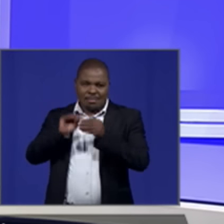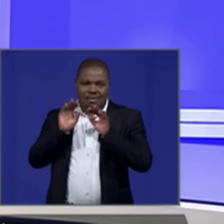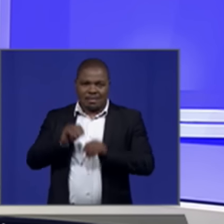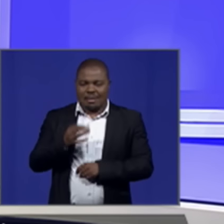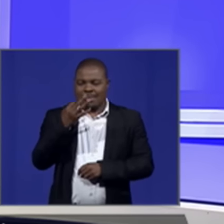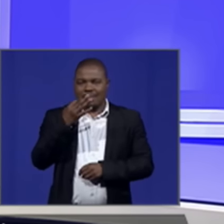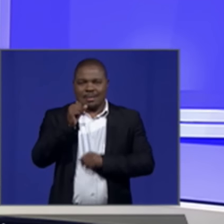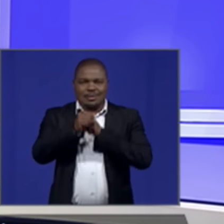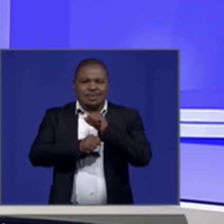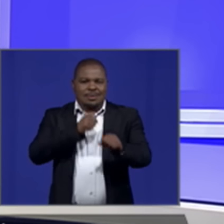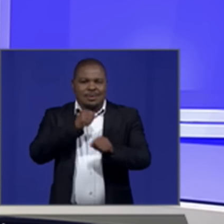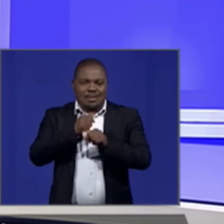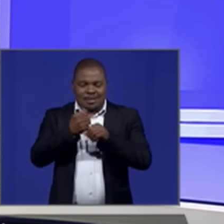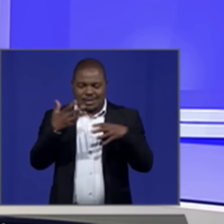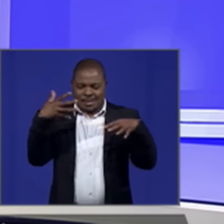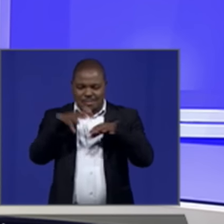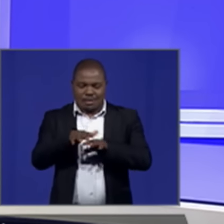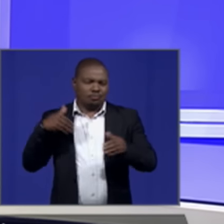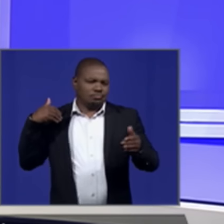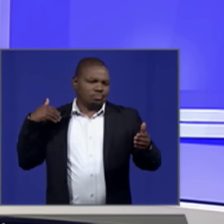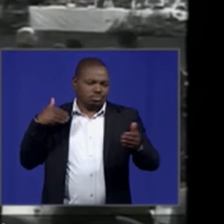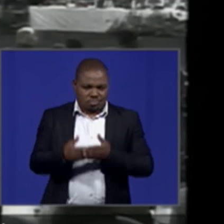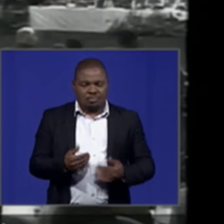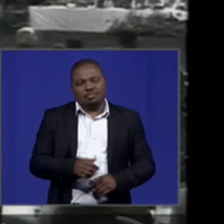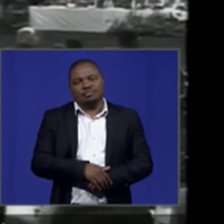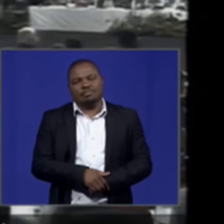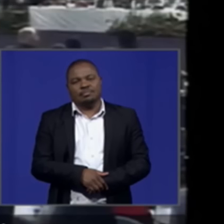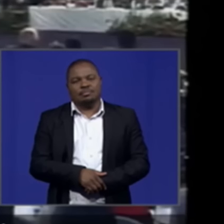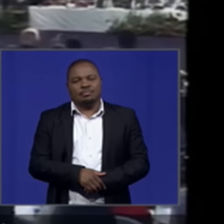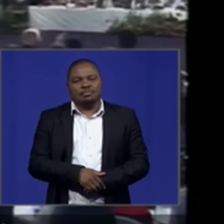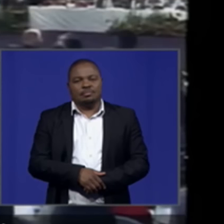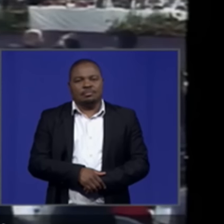fa e sale tsentswe tirisong.